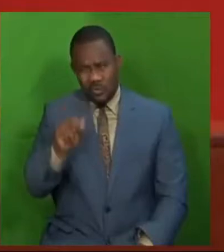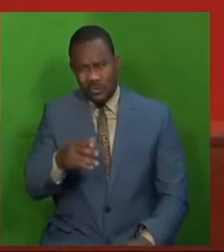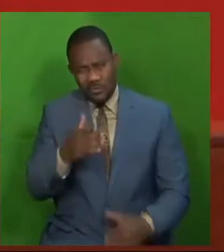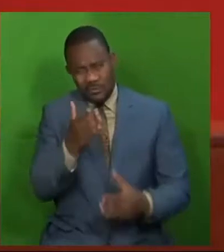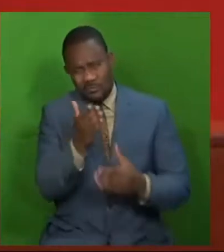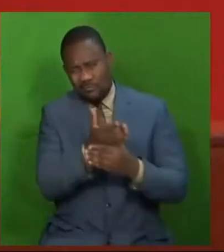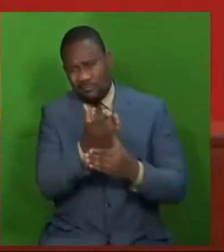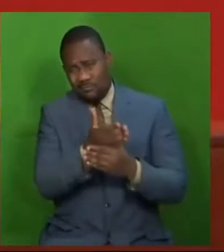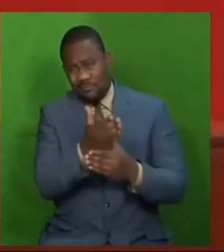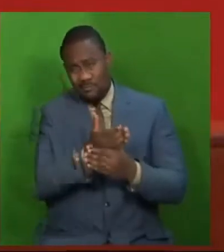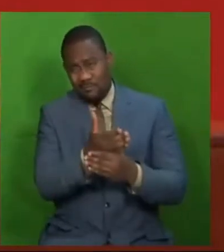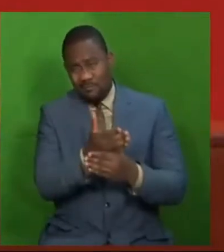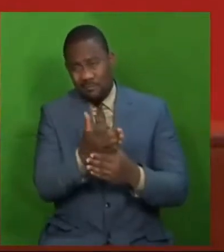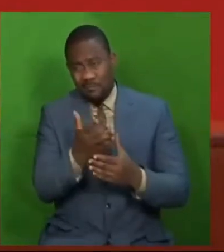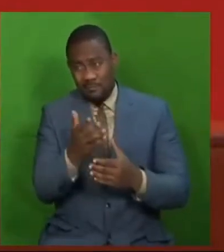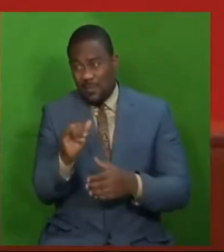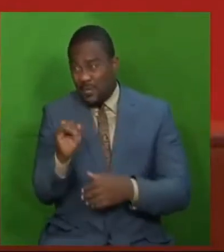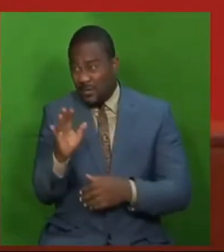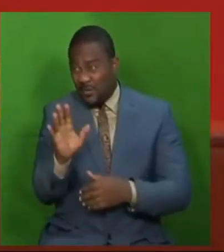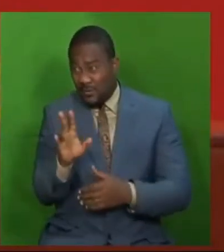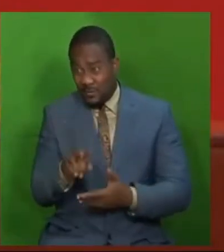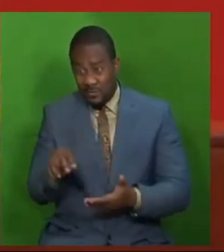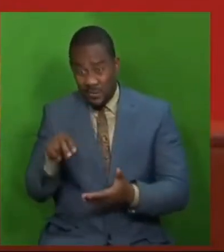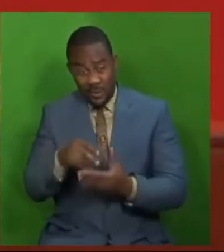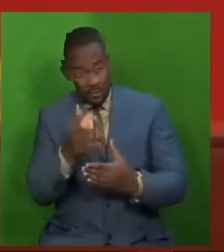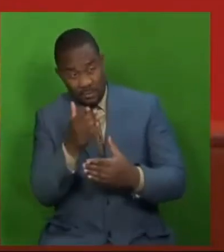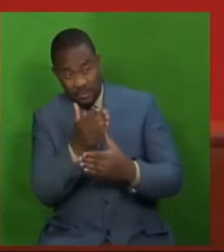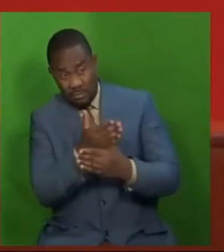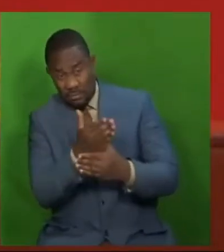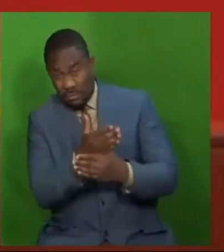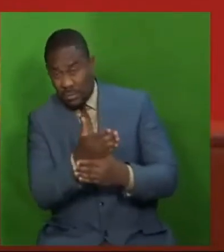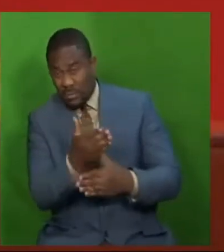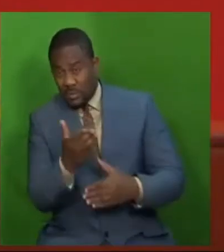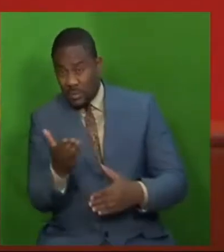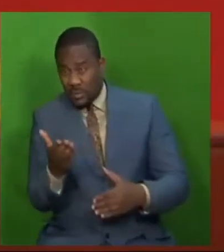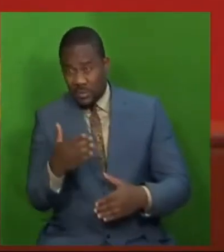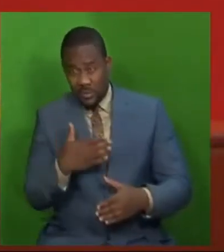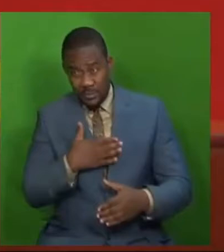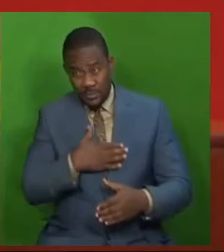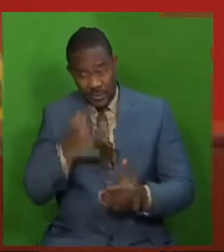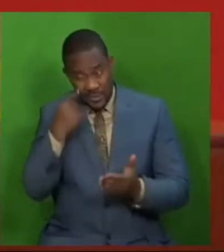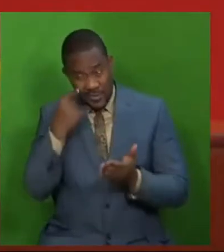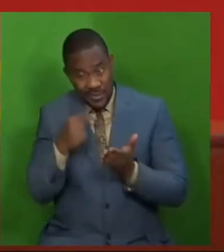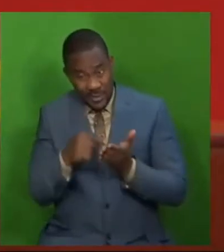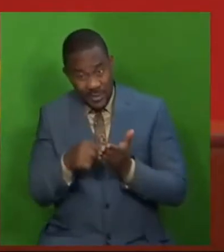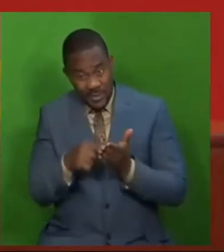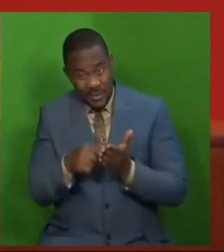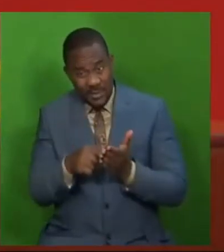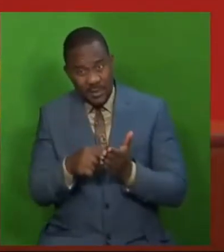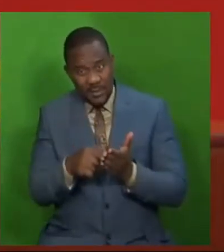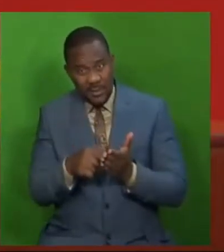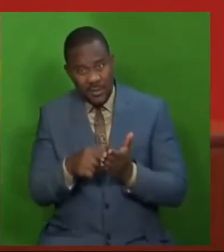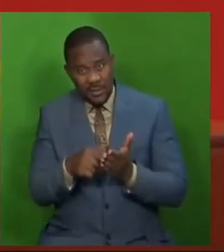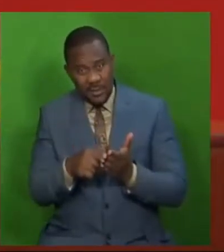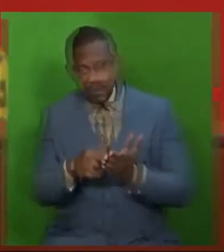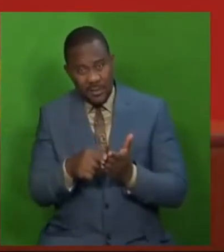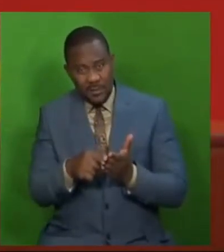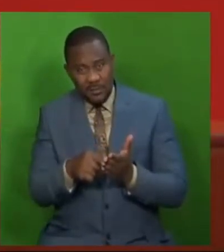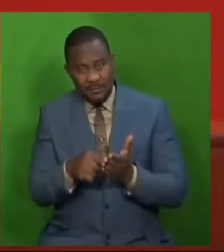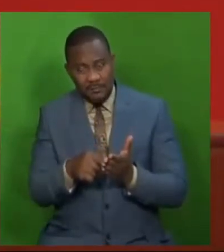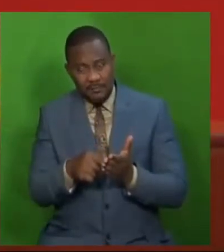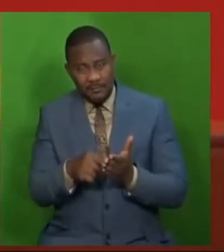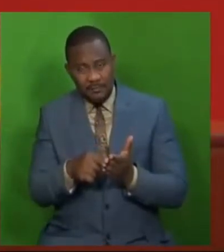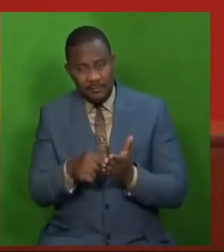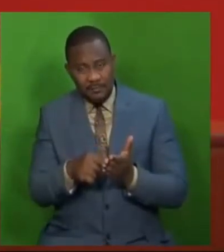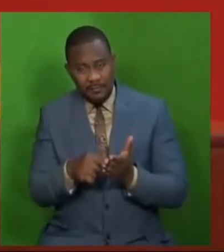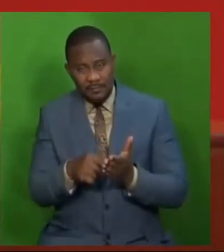So when you get up to interrupt debate, kindly refer the Speaker to the order under which